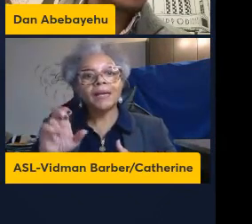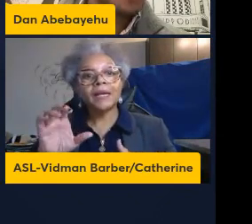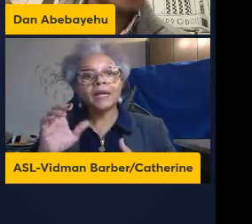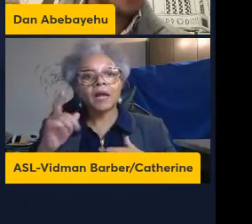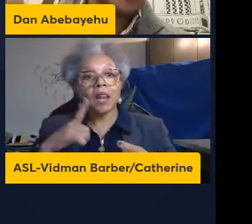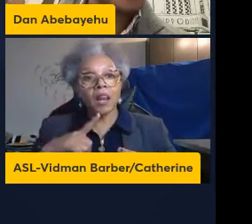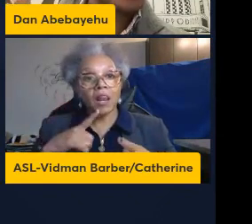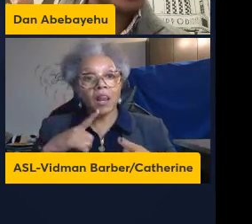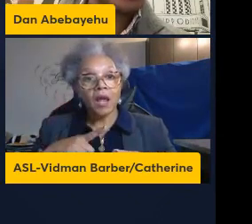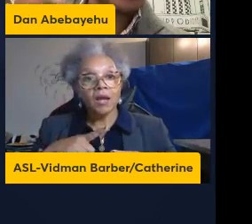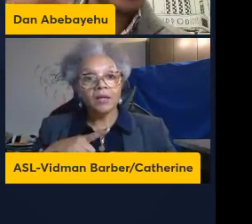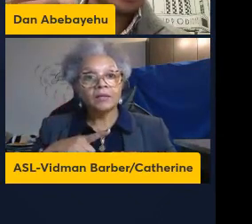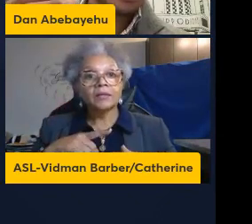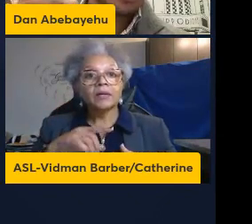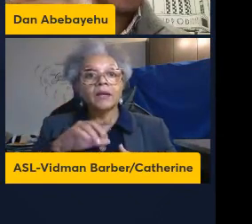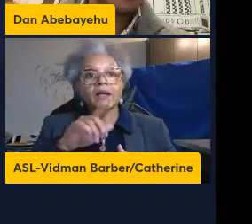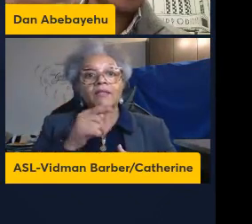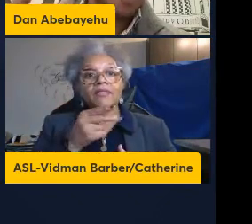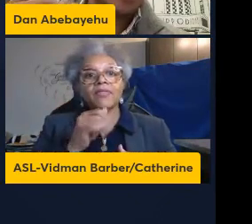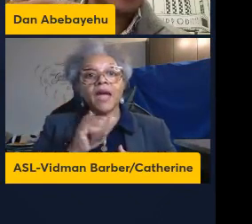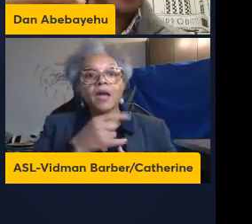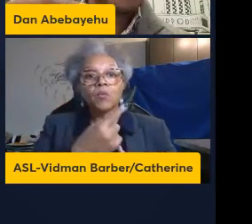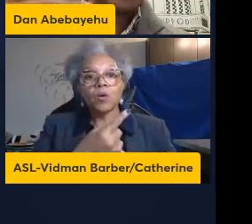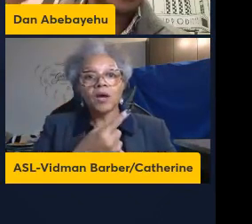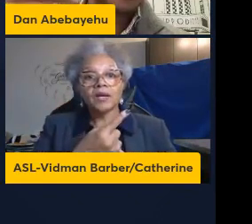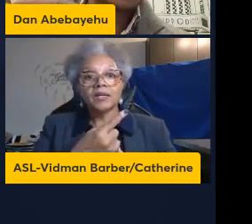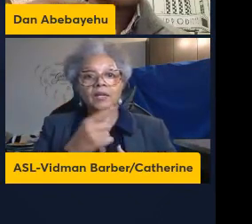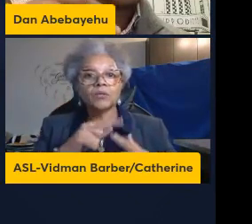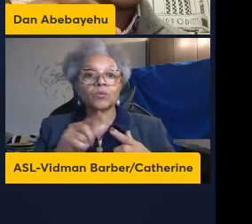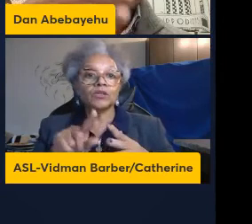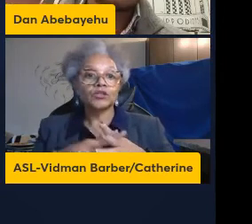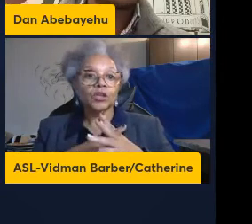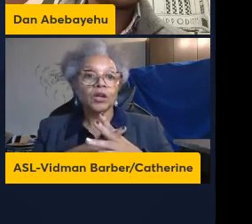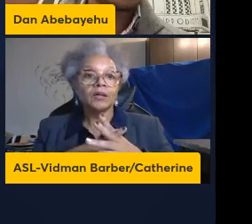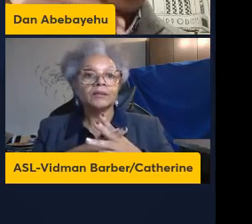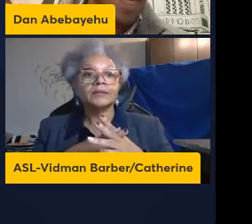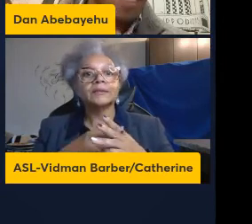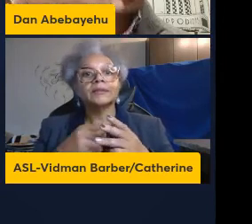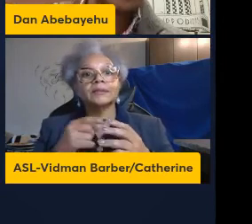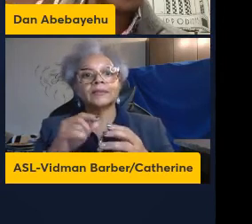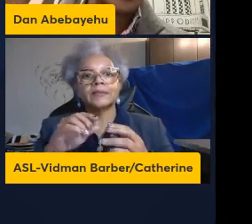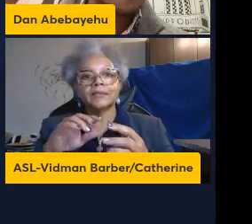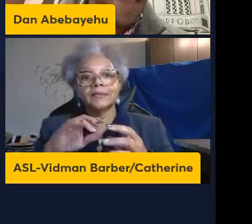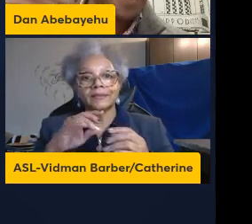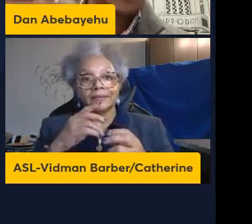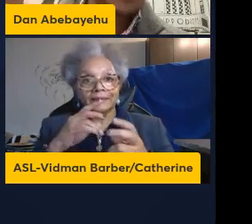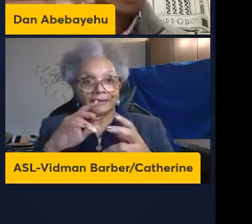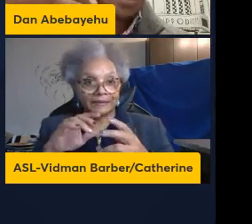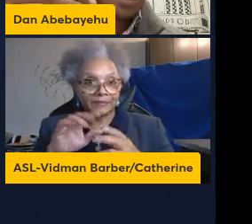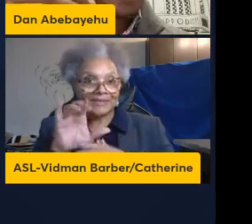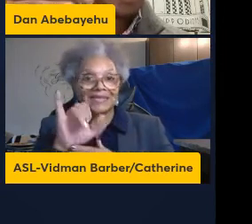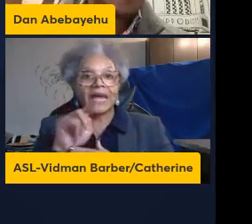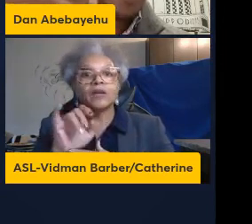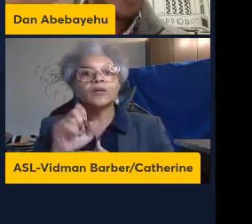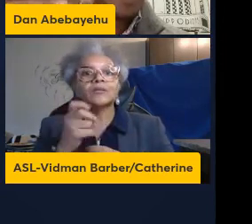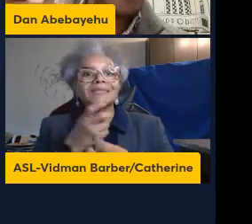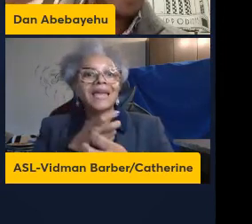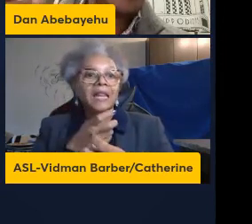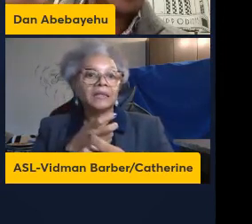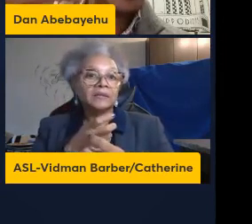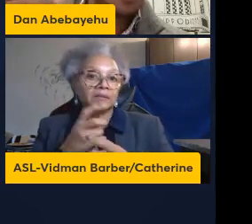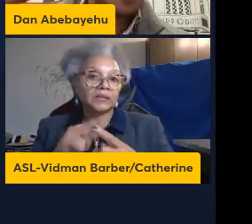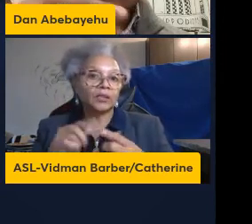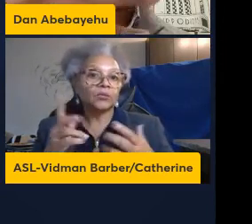Thy1 positive fibroblasts will undergo remodeling of their cytoskeleton to kind of respond and match their